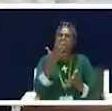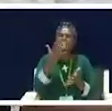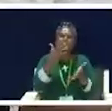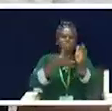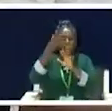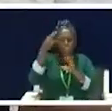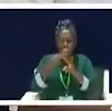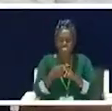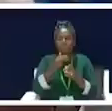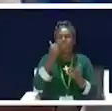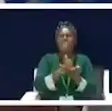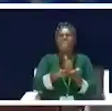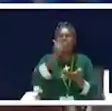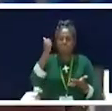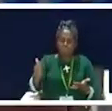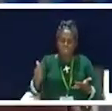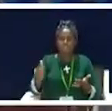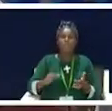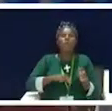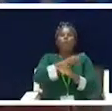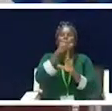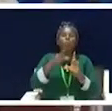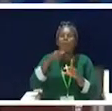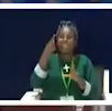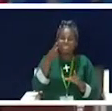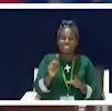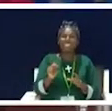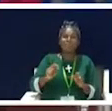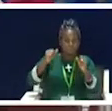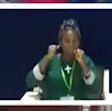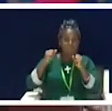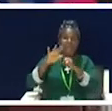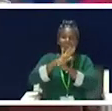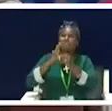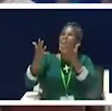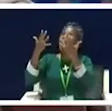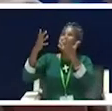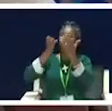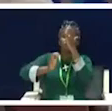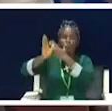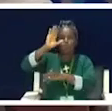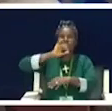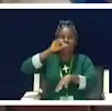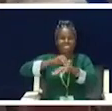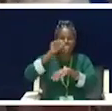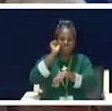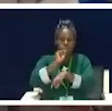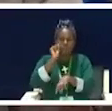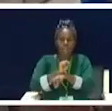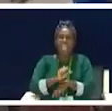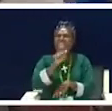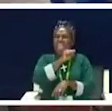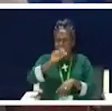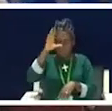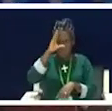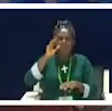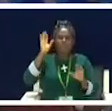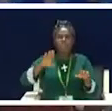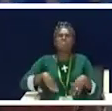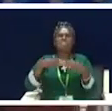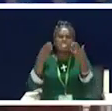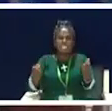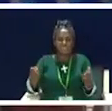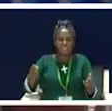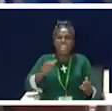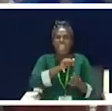favor. When the everlasting arm of God is at work, a man will be given a city he did not